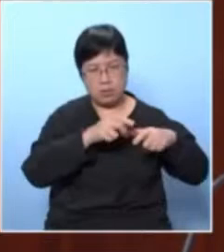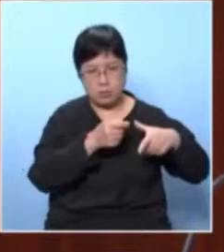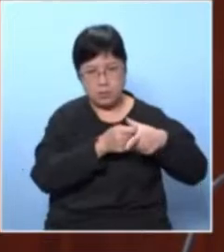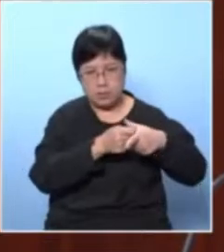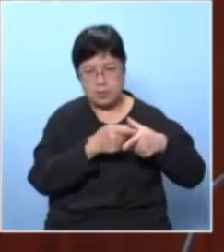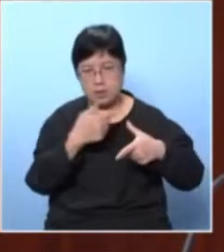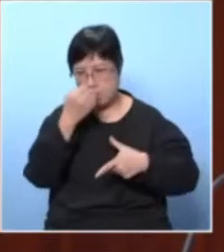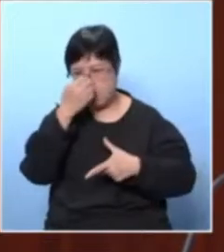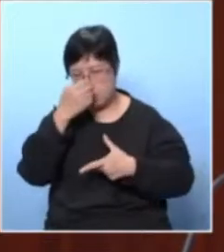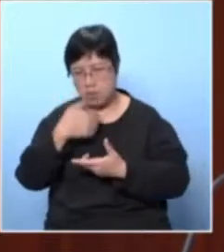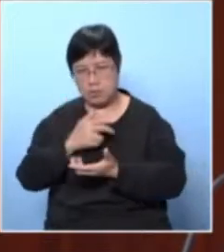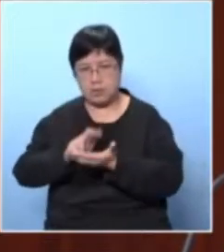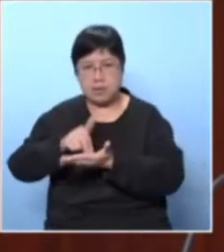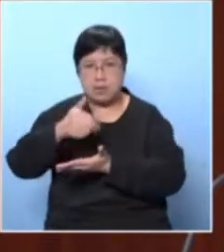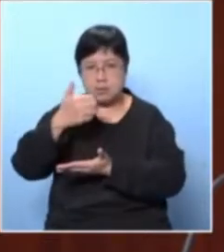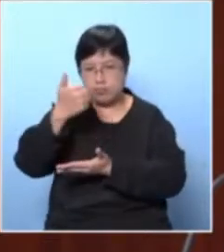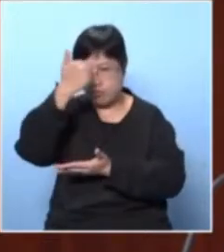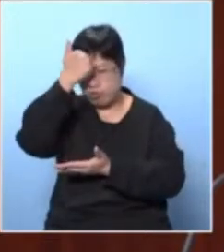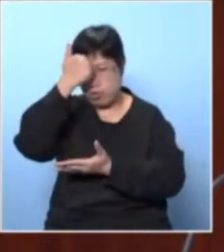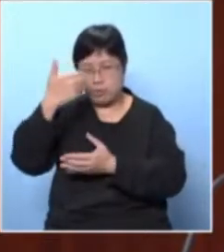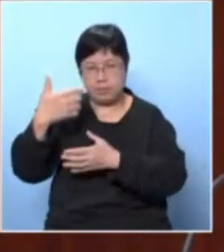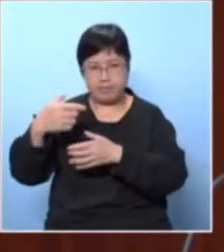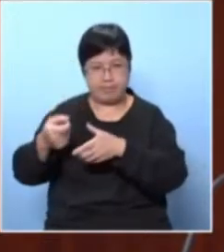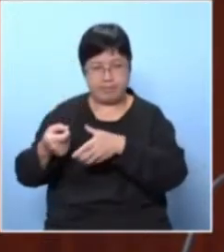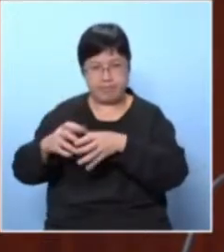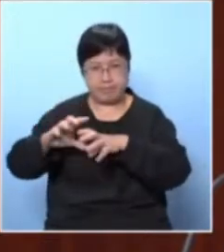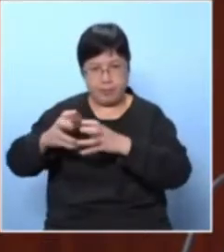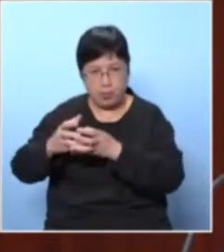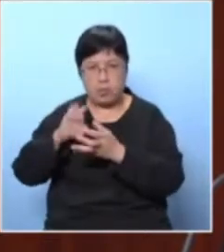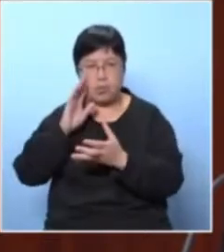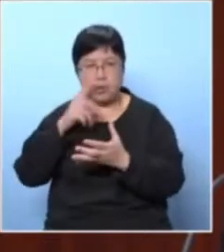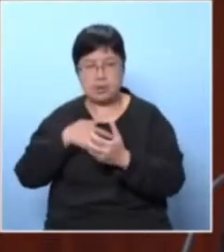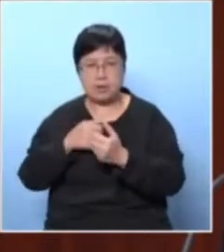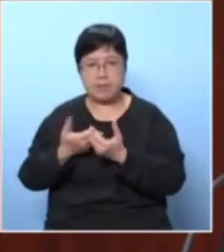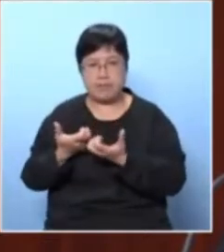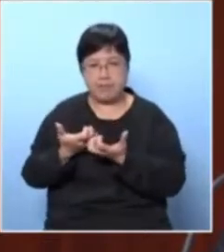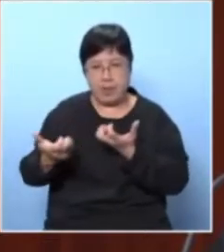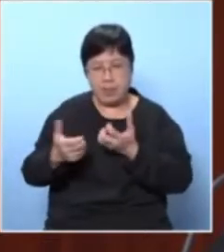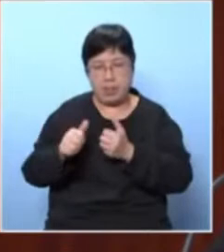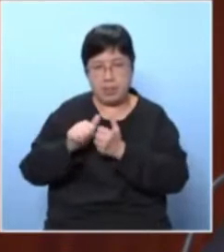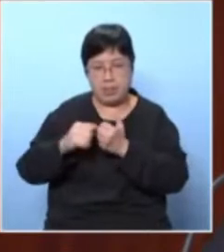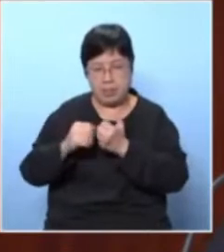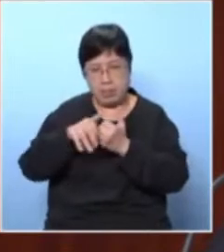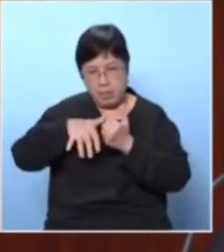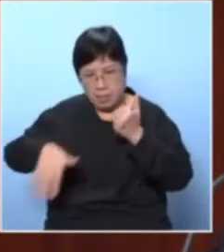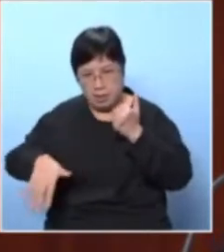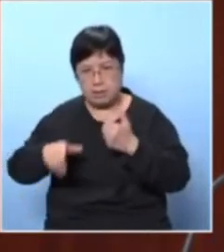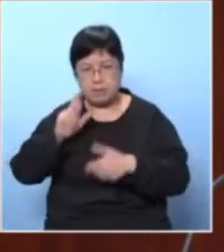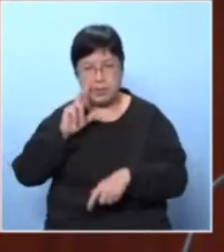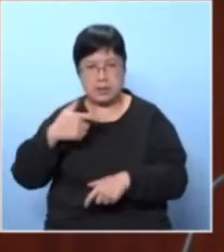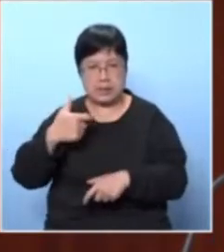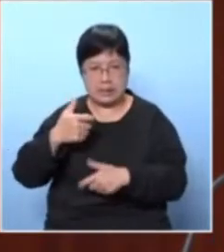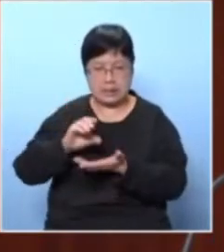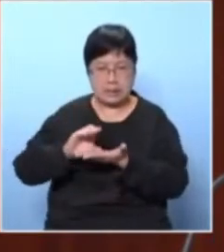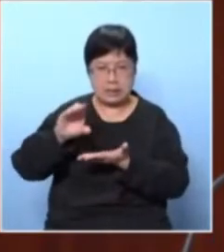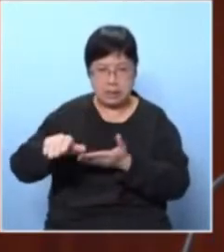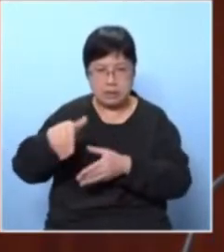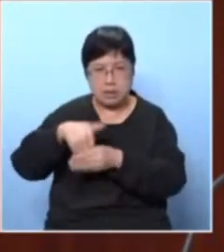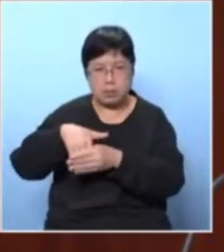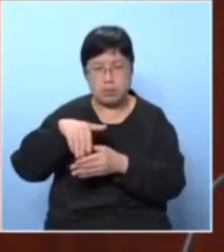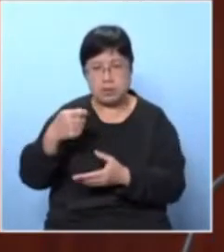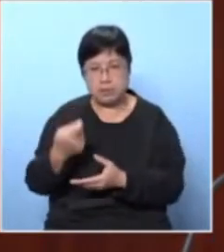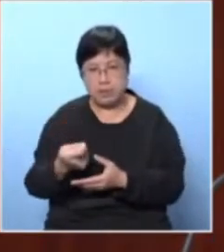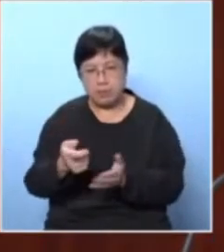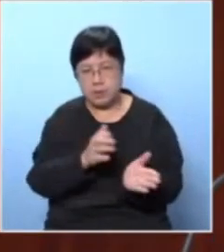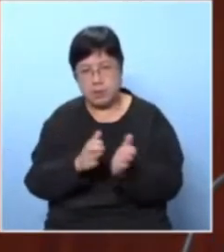facilitate foreign enterprises to tap into mainland market and also assist mainland enterprises in expanding abroad. The HKSAR government